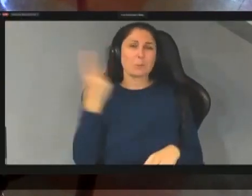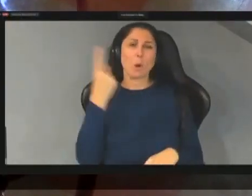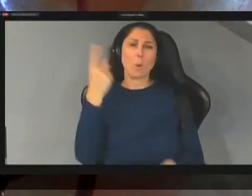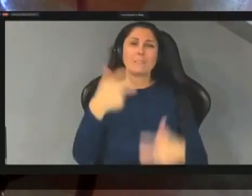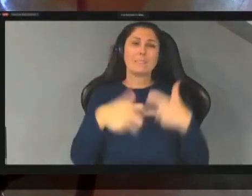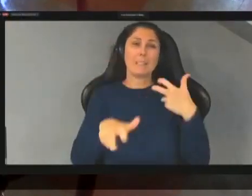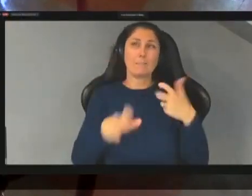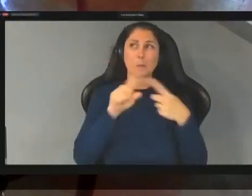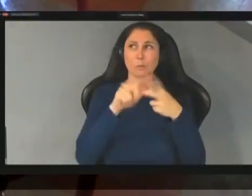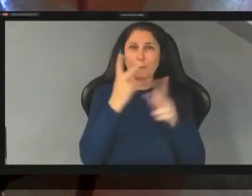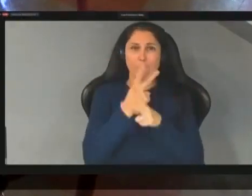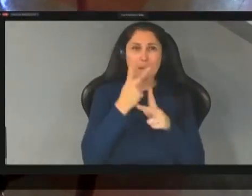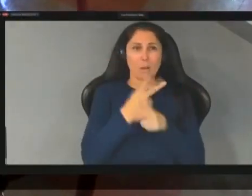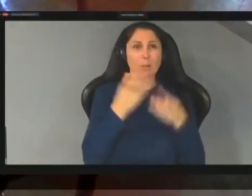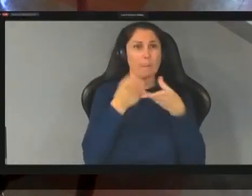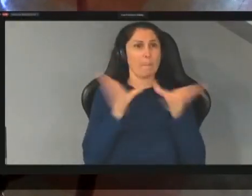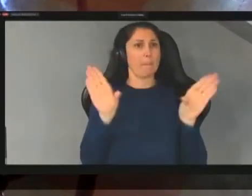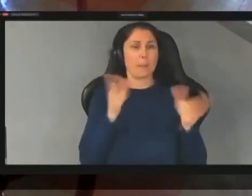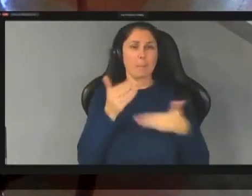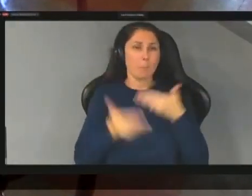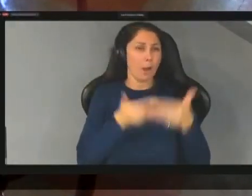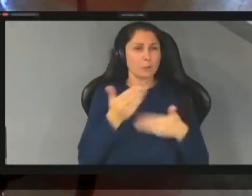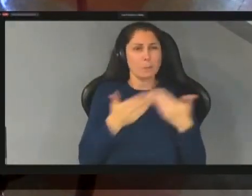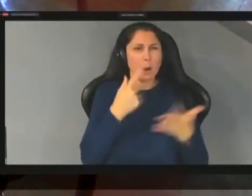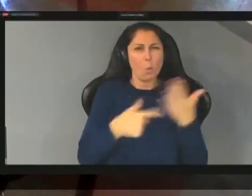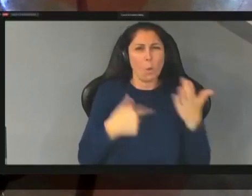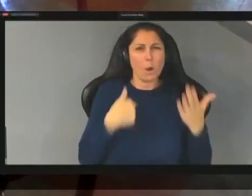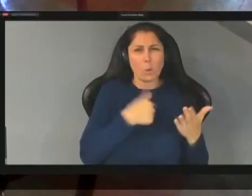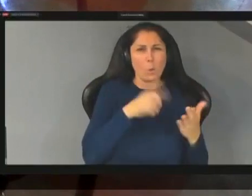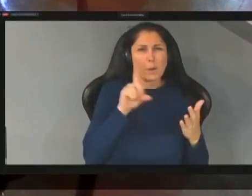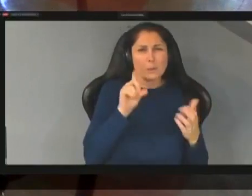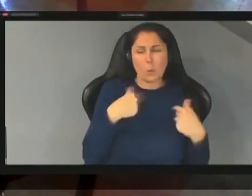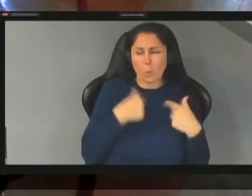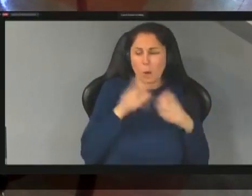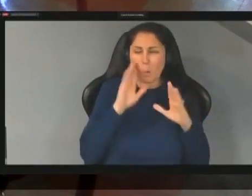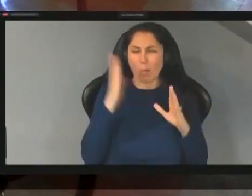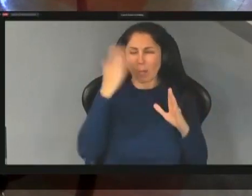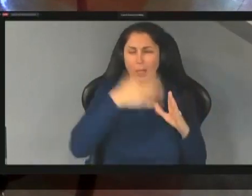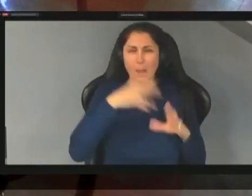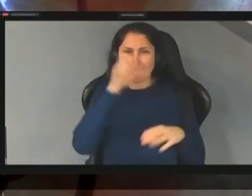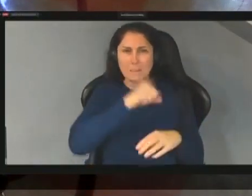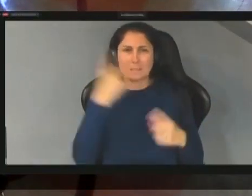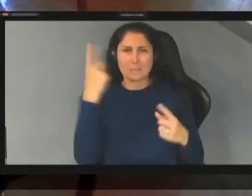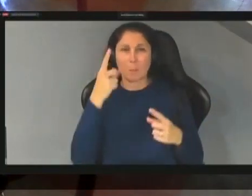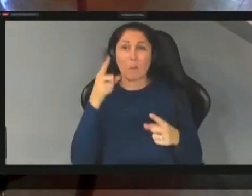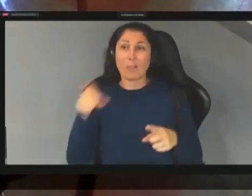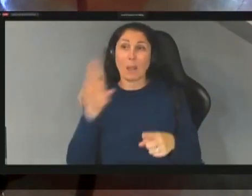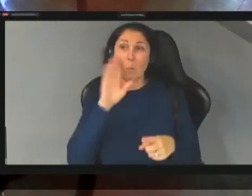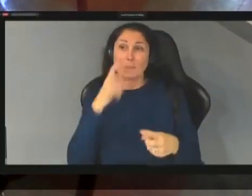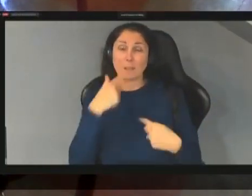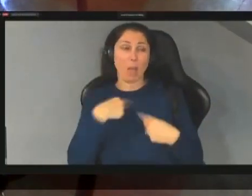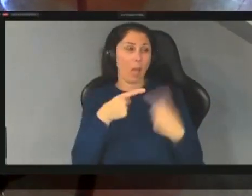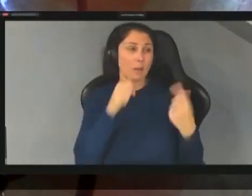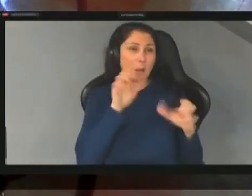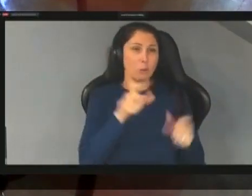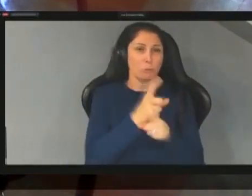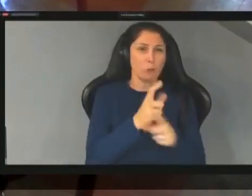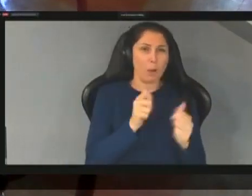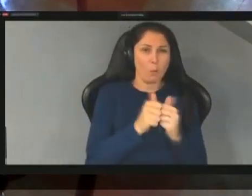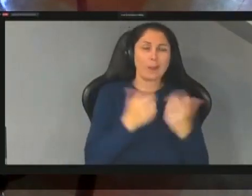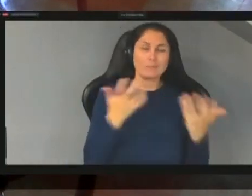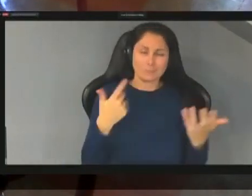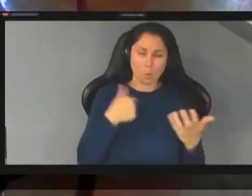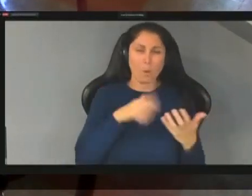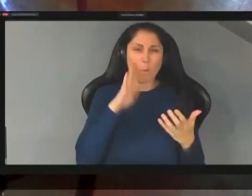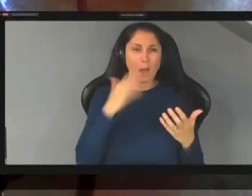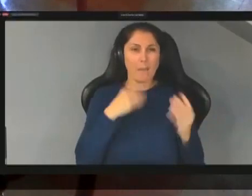figure out public process, because no matter what we do, we're going to miss somebody, and somebody's going to say we didn't do it the right way. So I think it will have some more conversations,